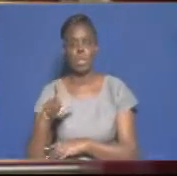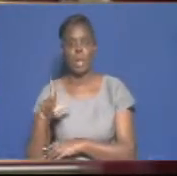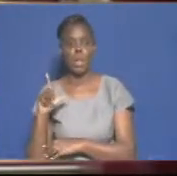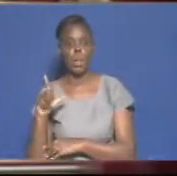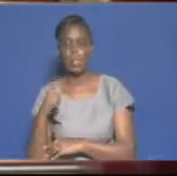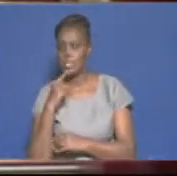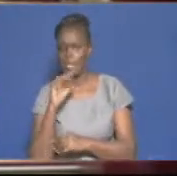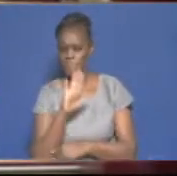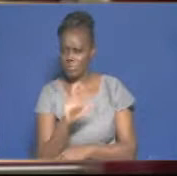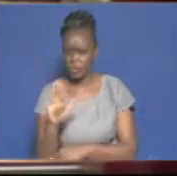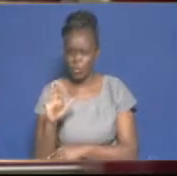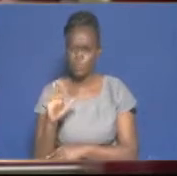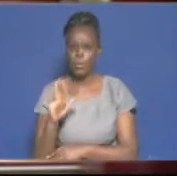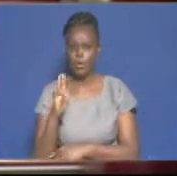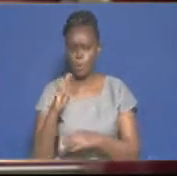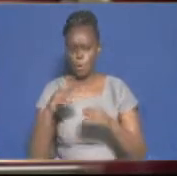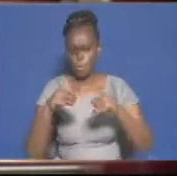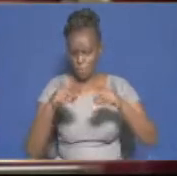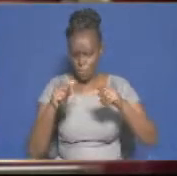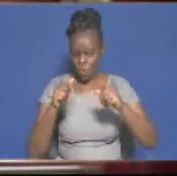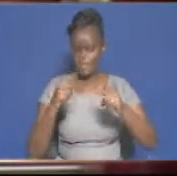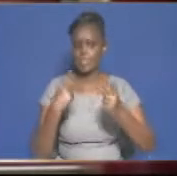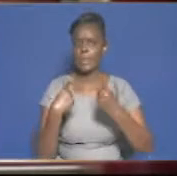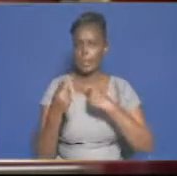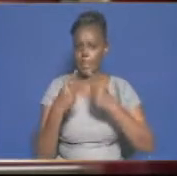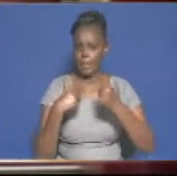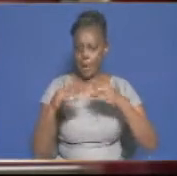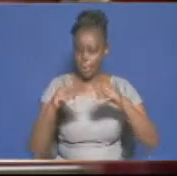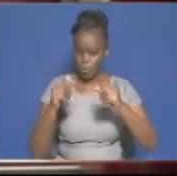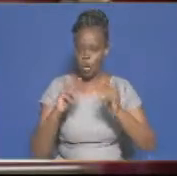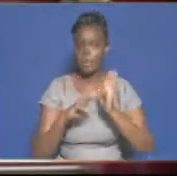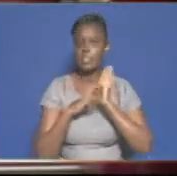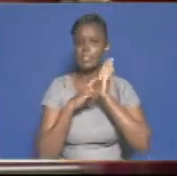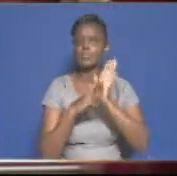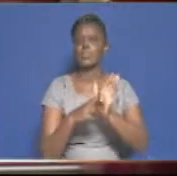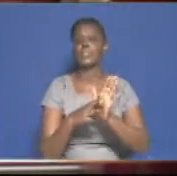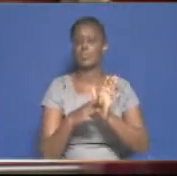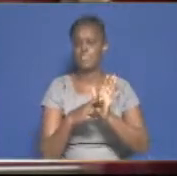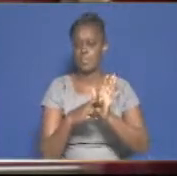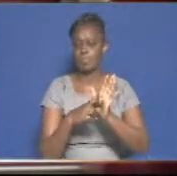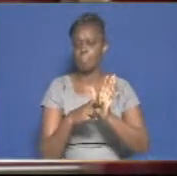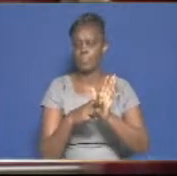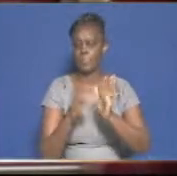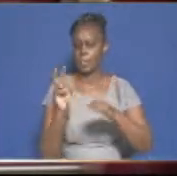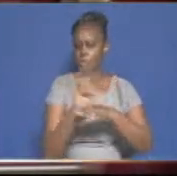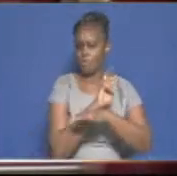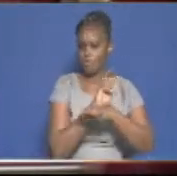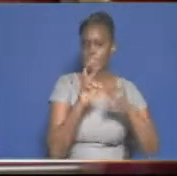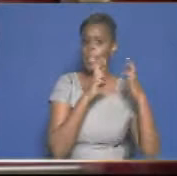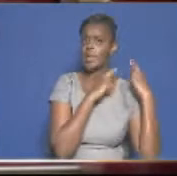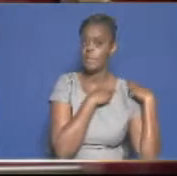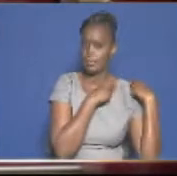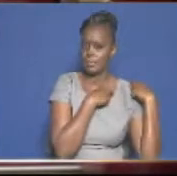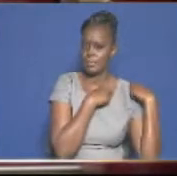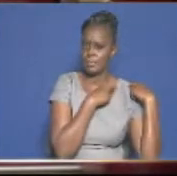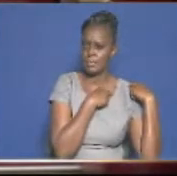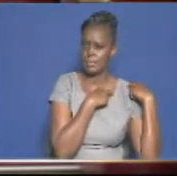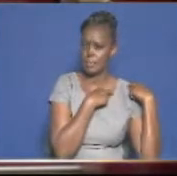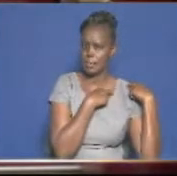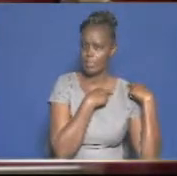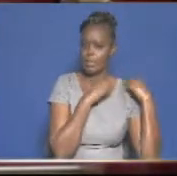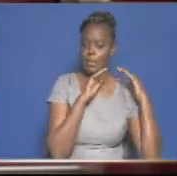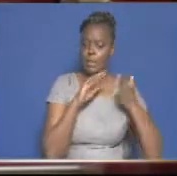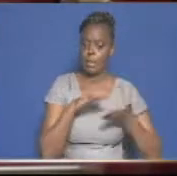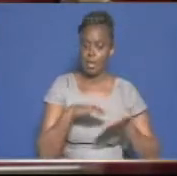you that the quality of debate, the quality of representation, the quality of oversight will be far much